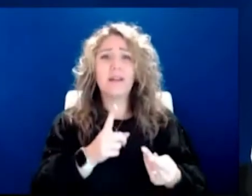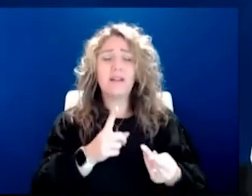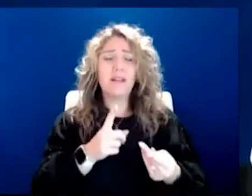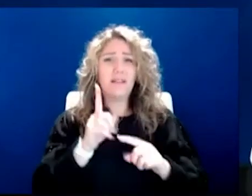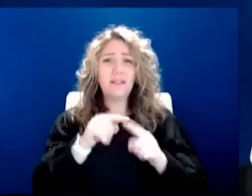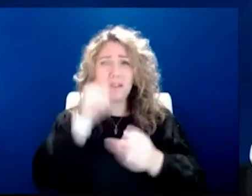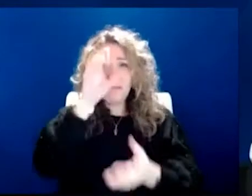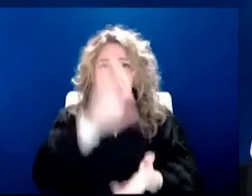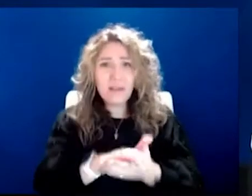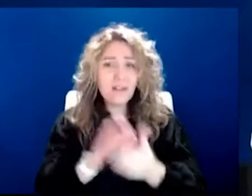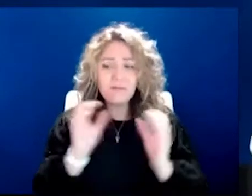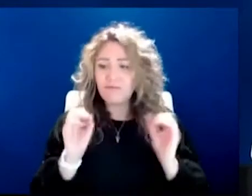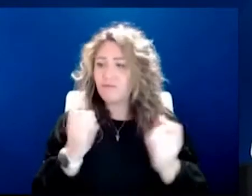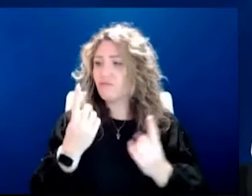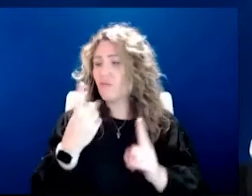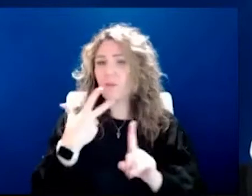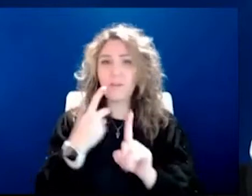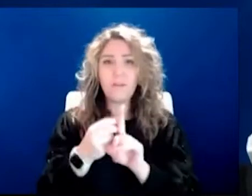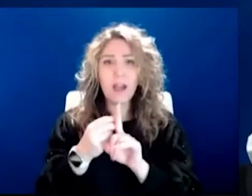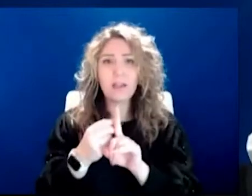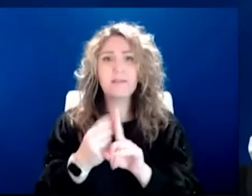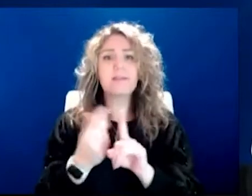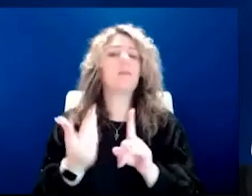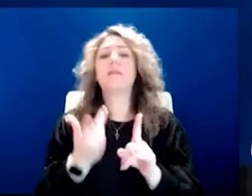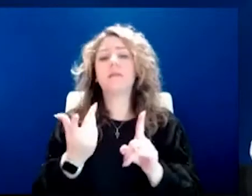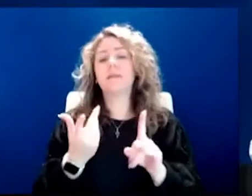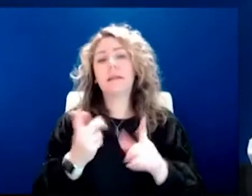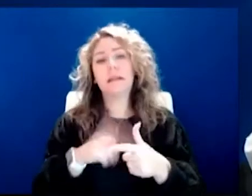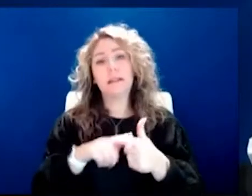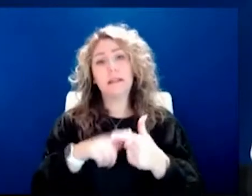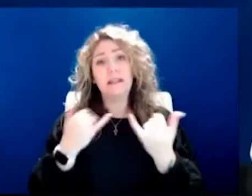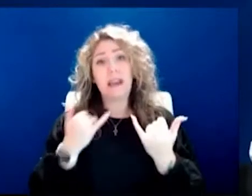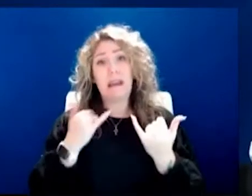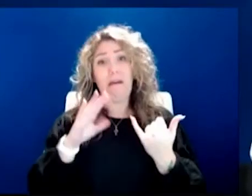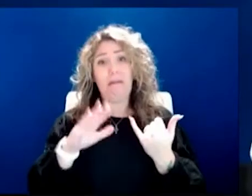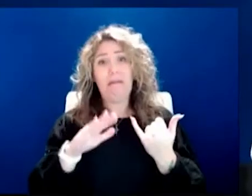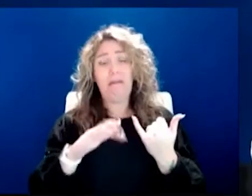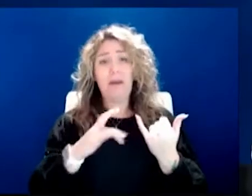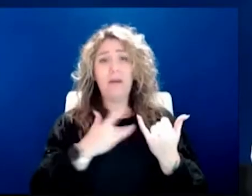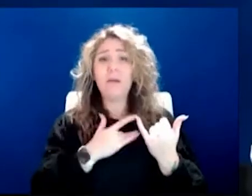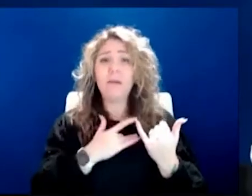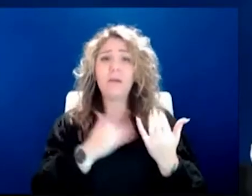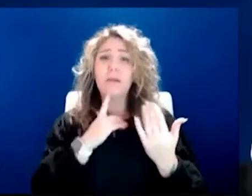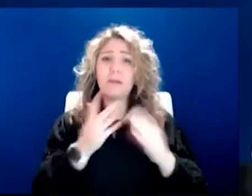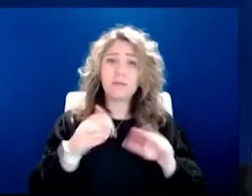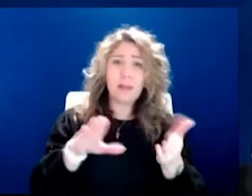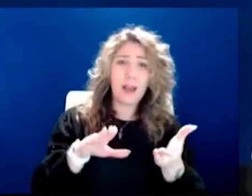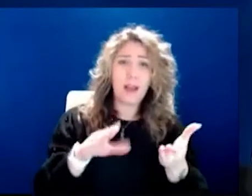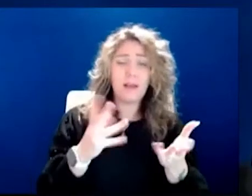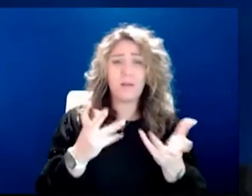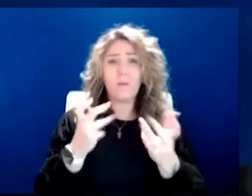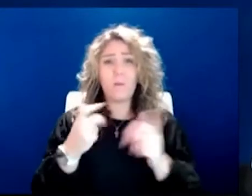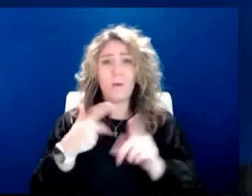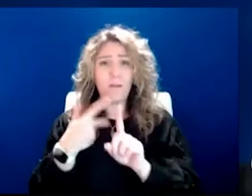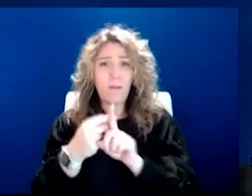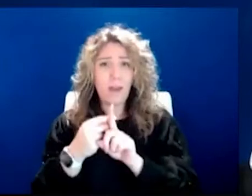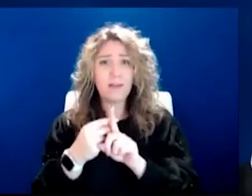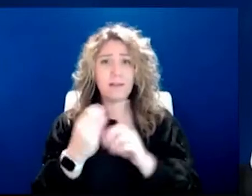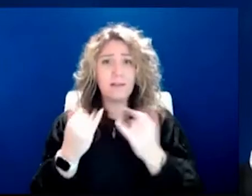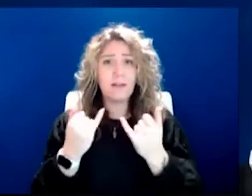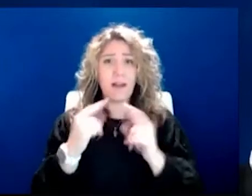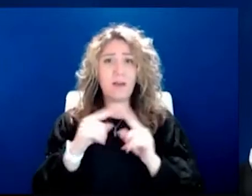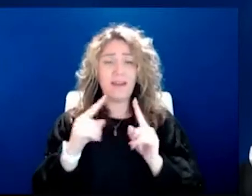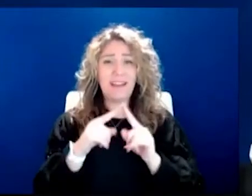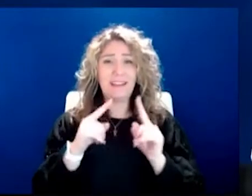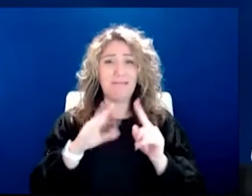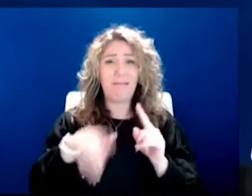vaccinated. And now that their loved one has passed away of COVID, now they do want to get vaccinated, but it's too late. They wish they